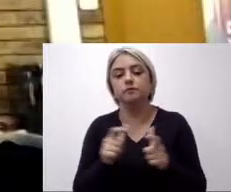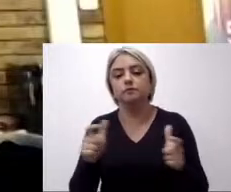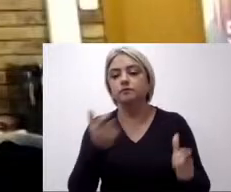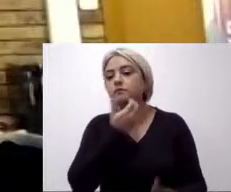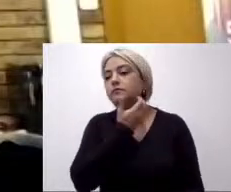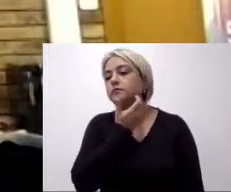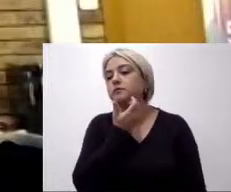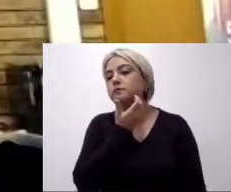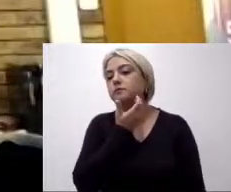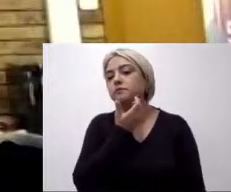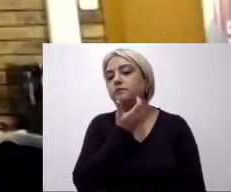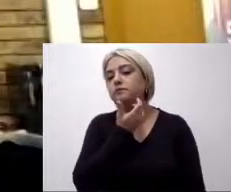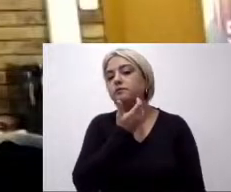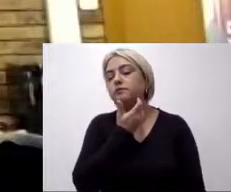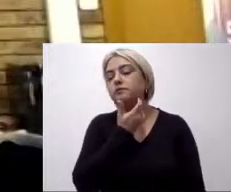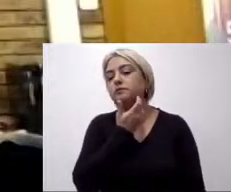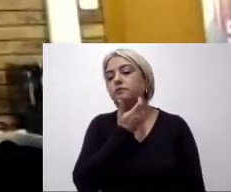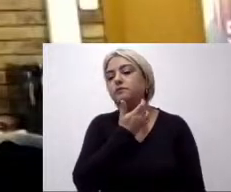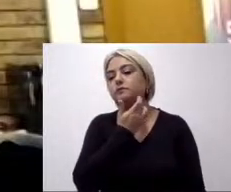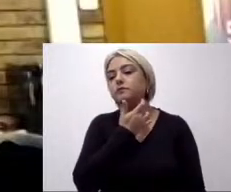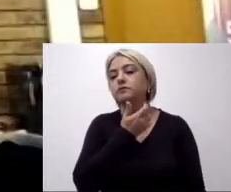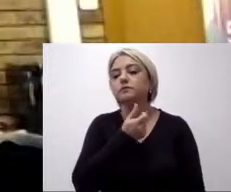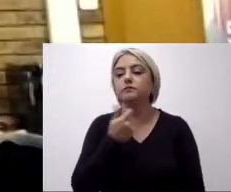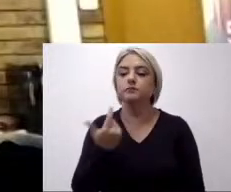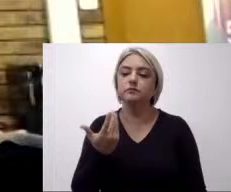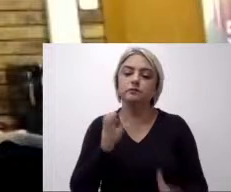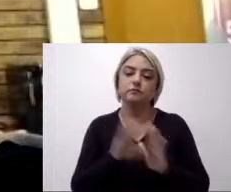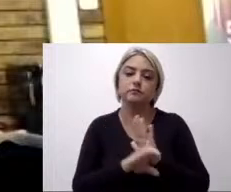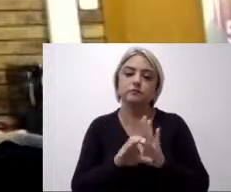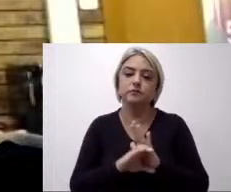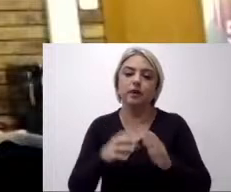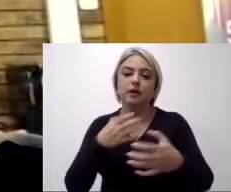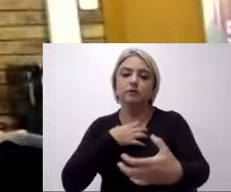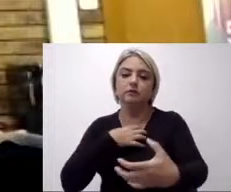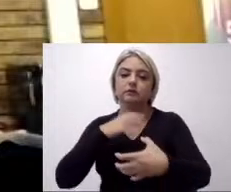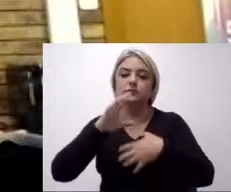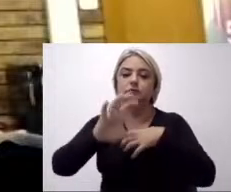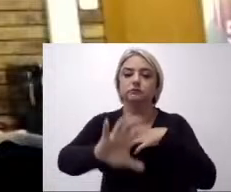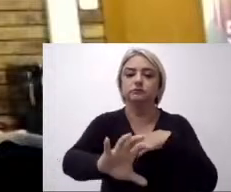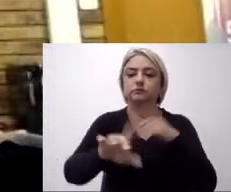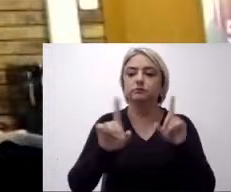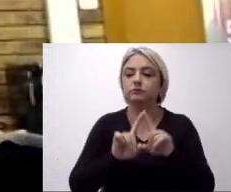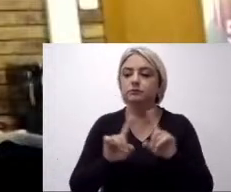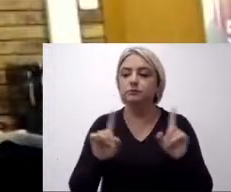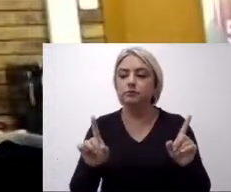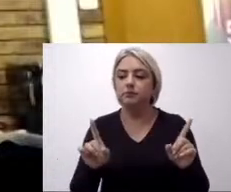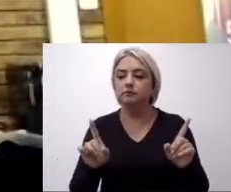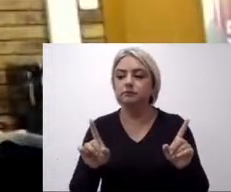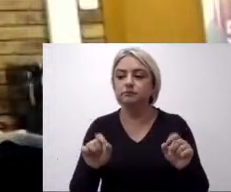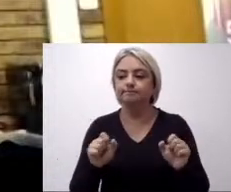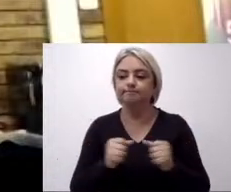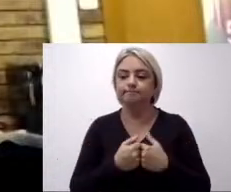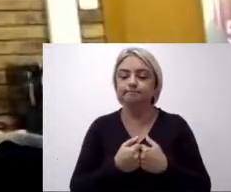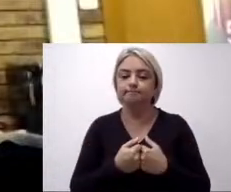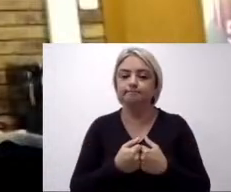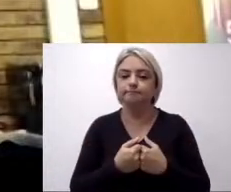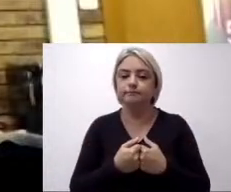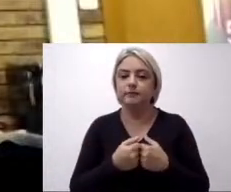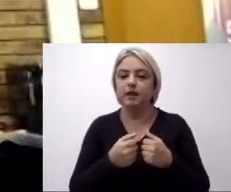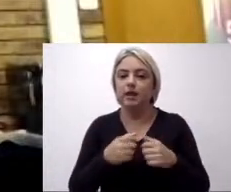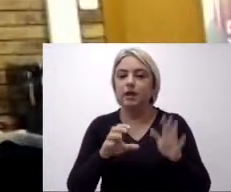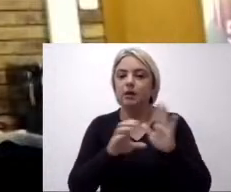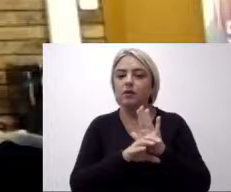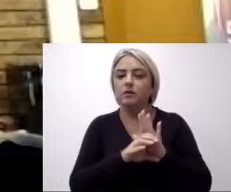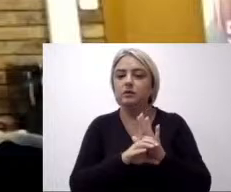mood about the concept of resilience, but it's a very famous concept. And